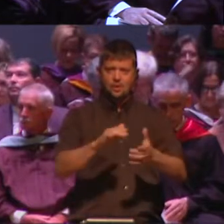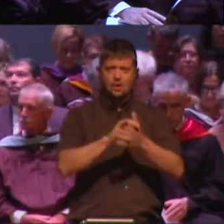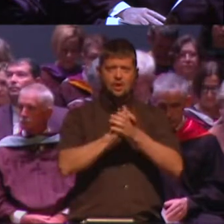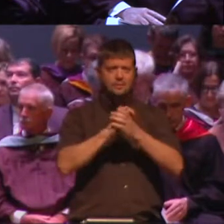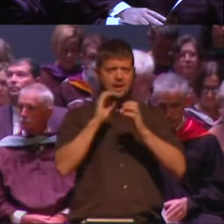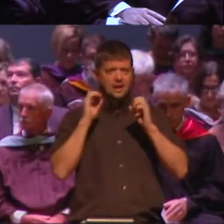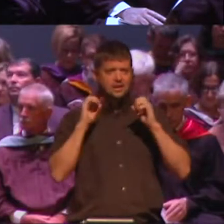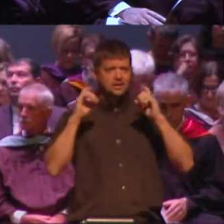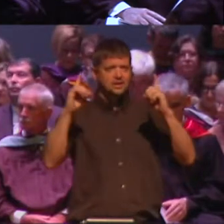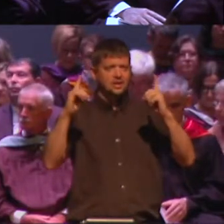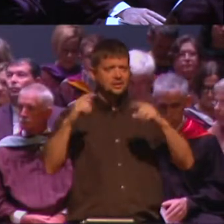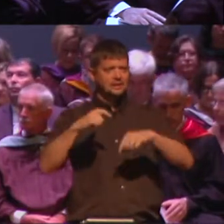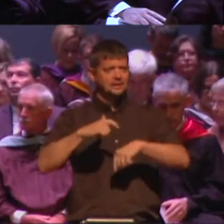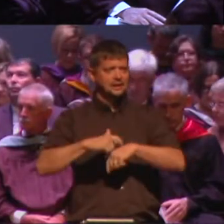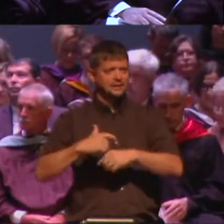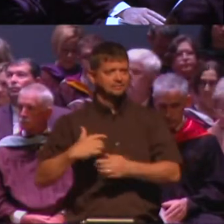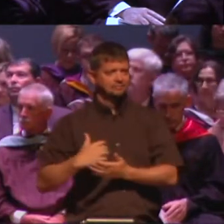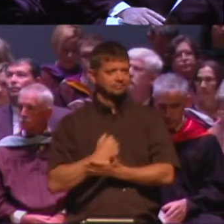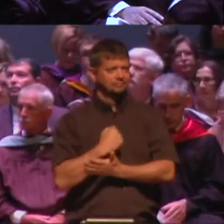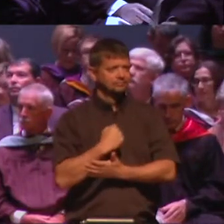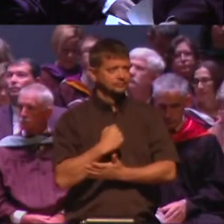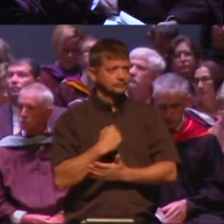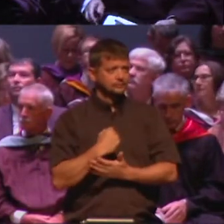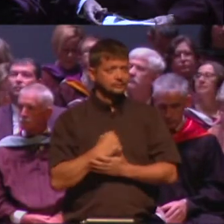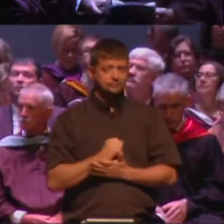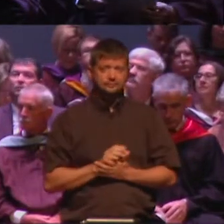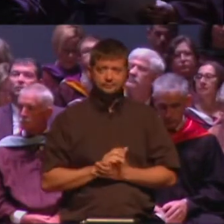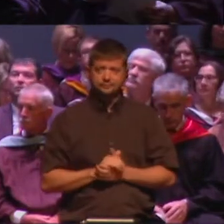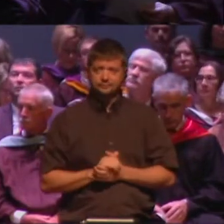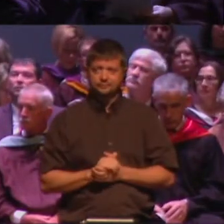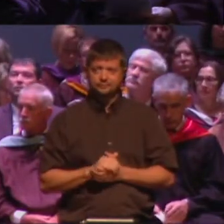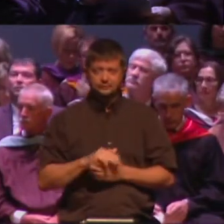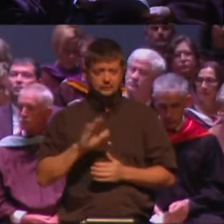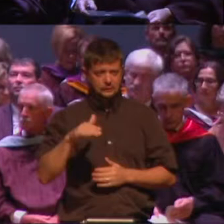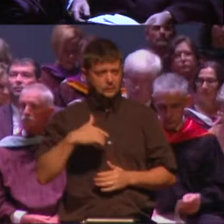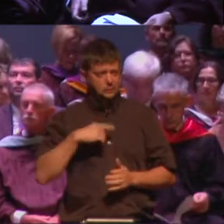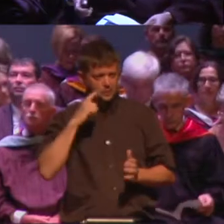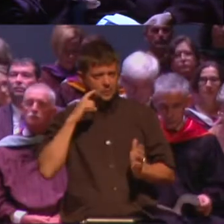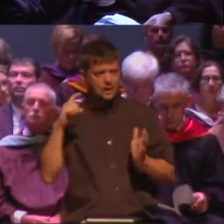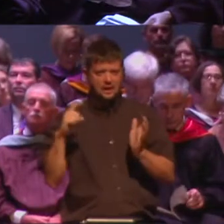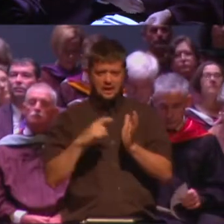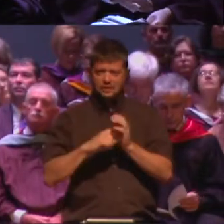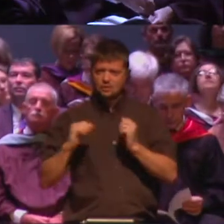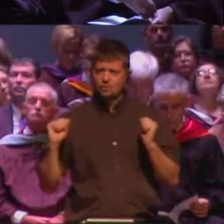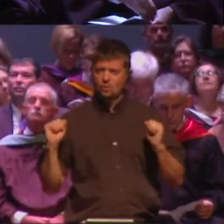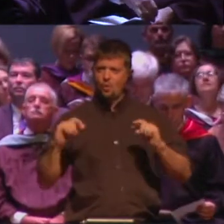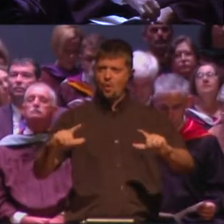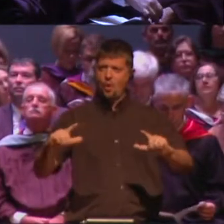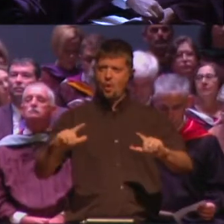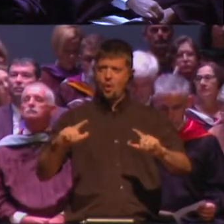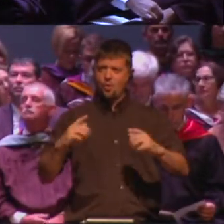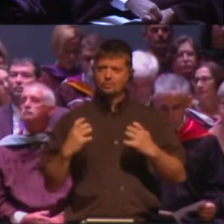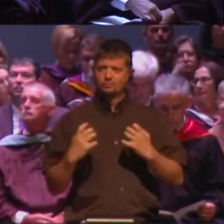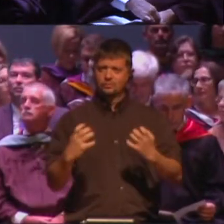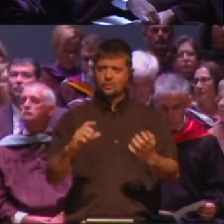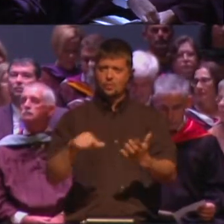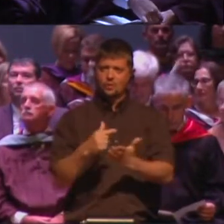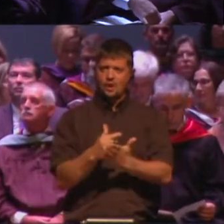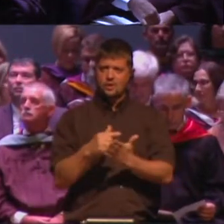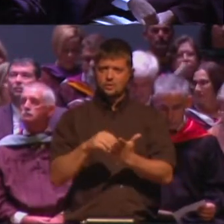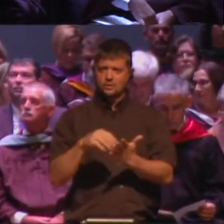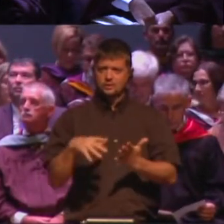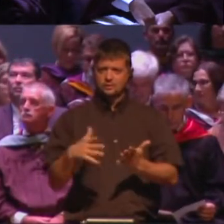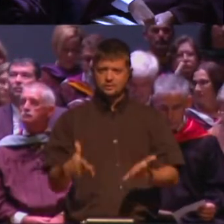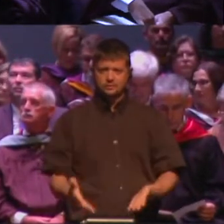milestone. In addition to recognizing all our graduates each year, we also recognize and